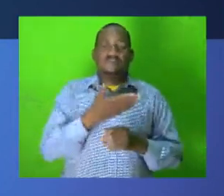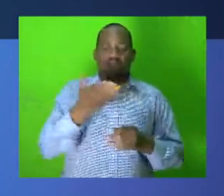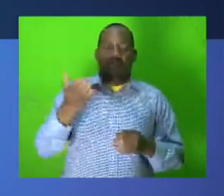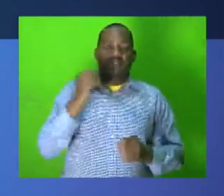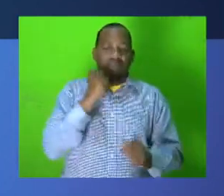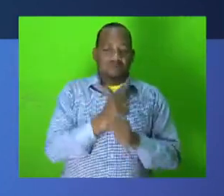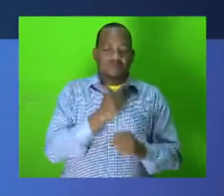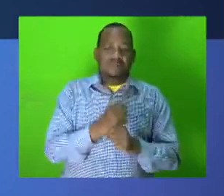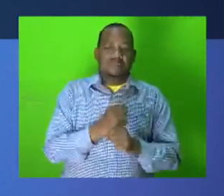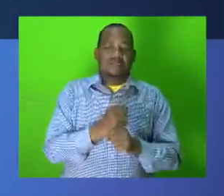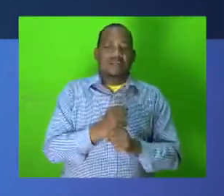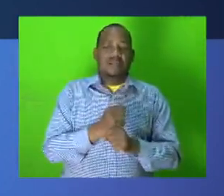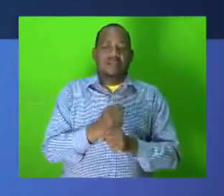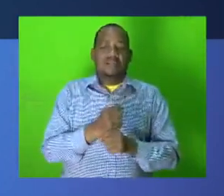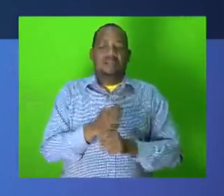toward